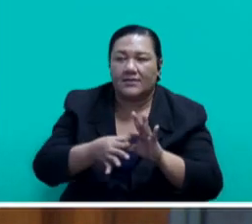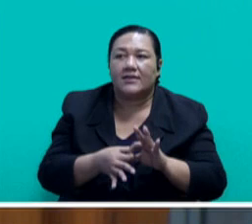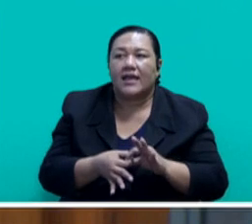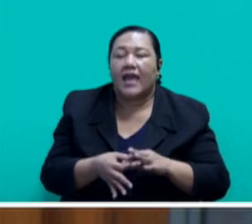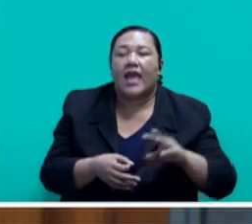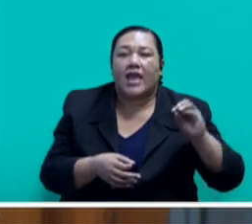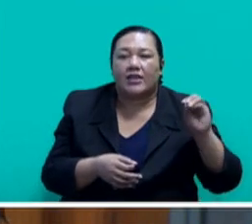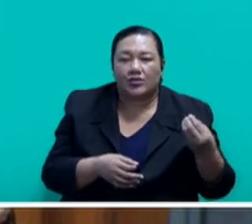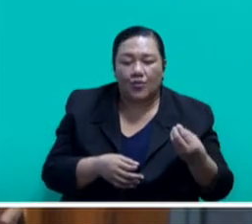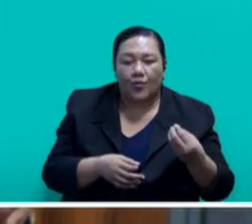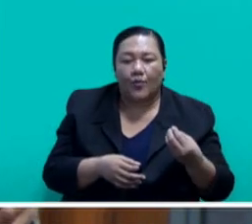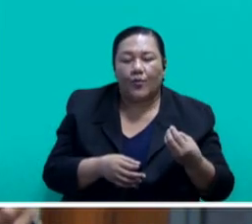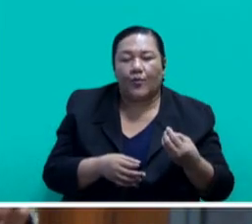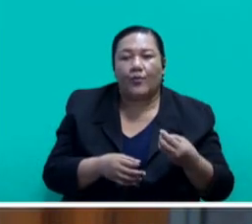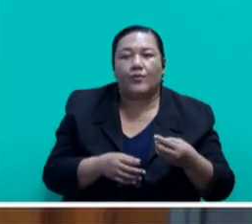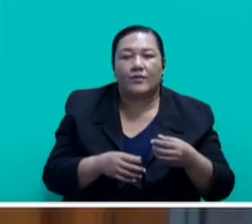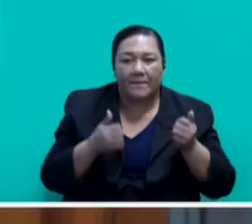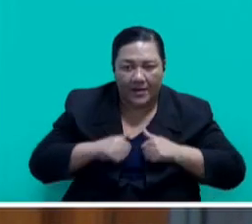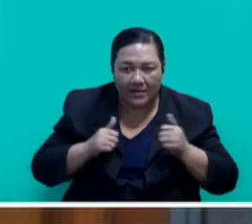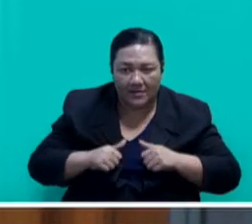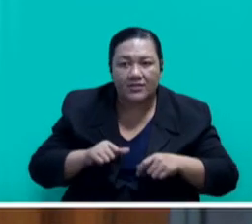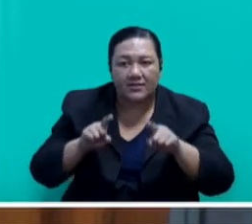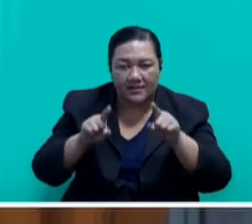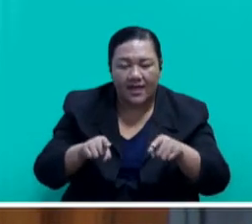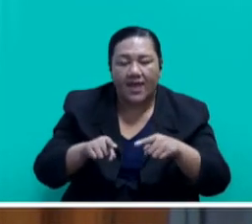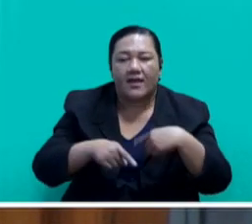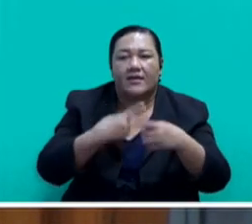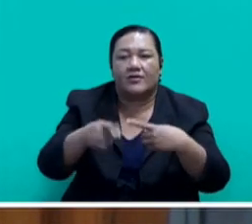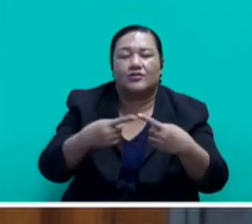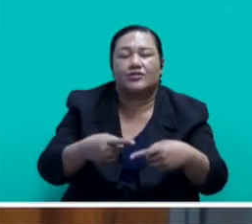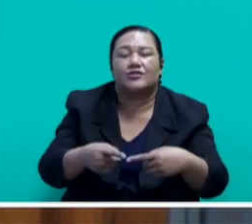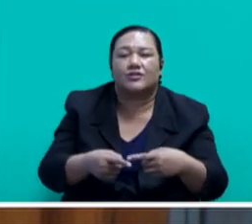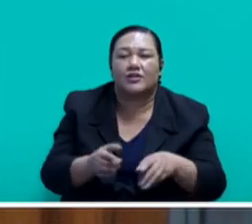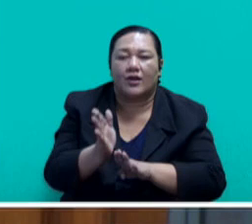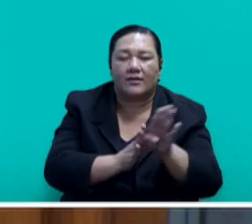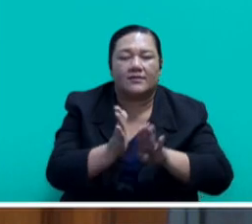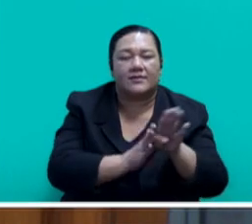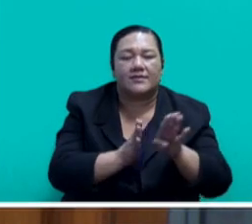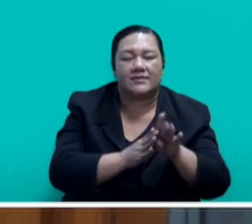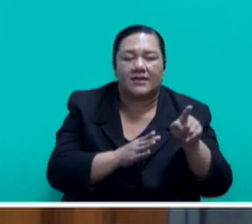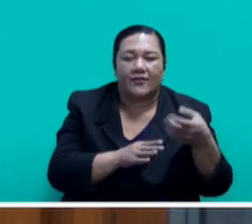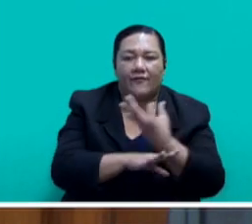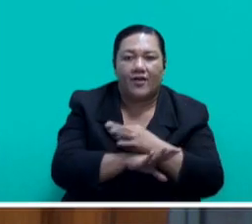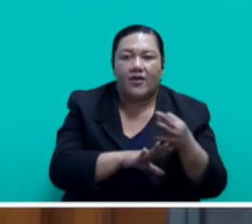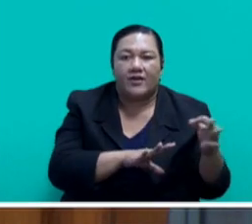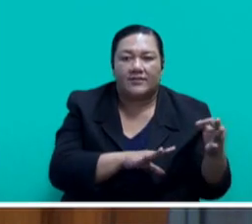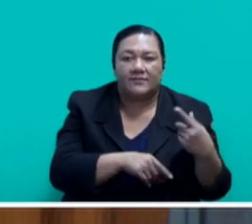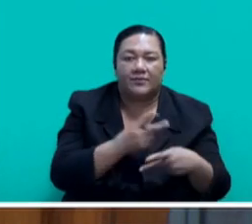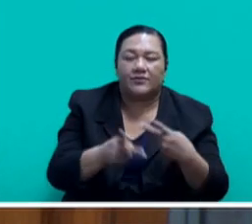anticipated increase in forest export. Mr. Speaker, sir, the Ministry will ensure working